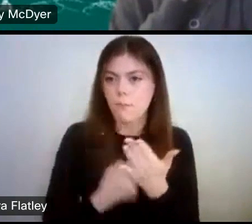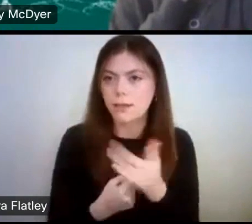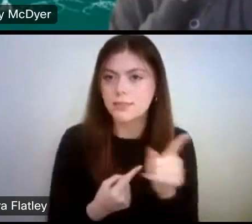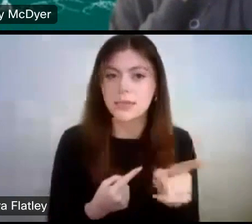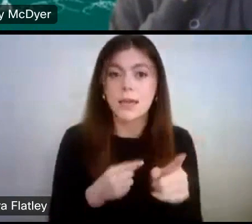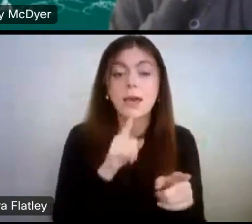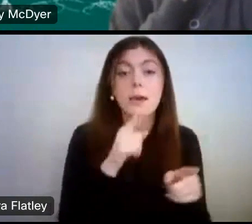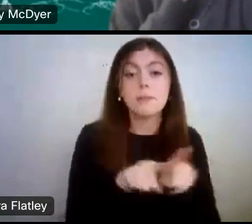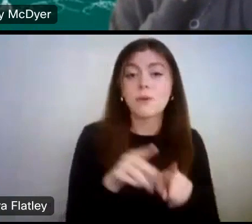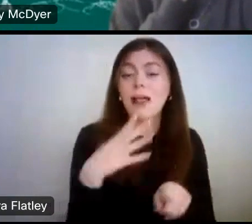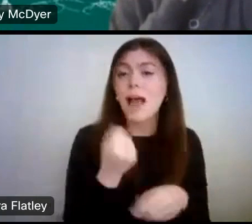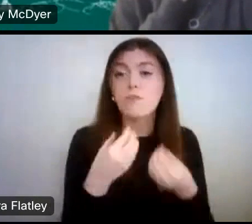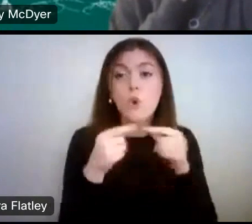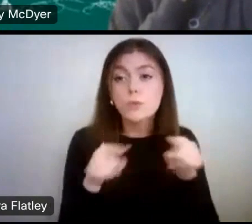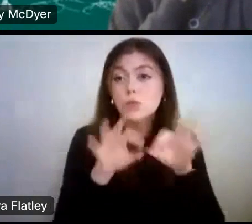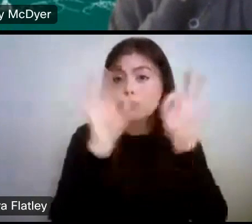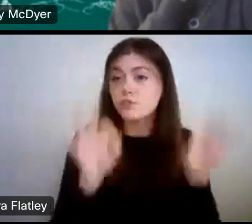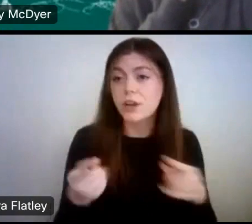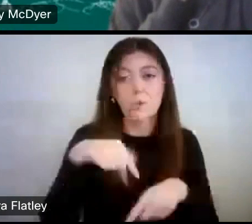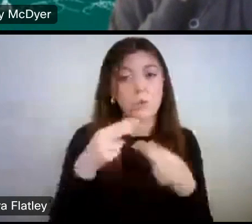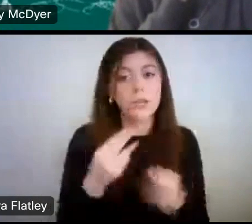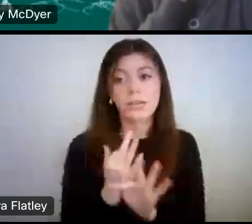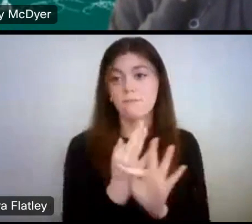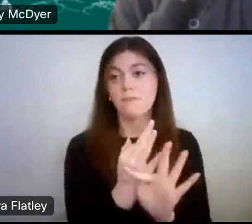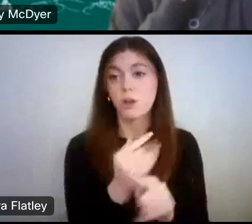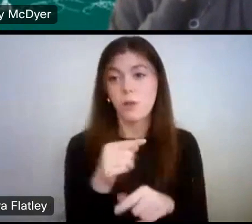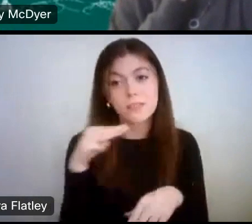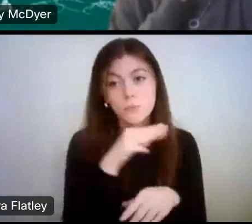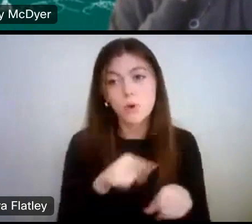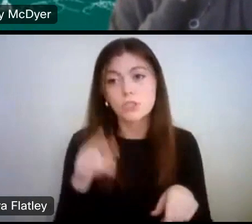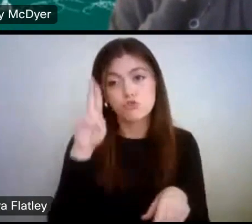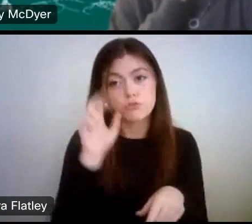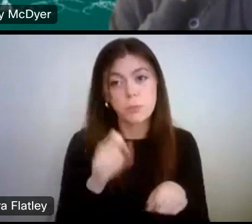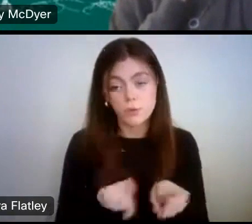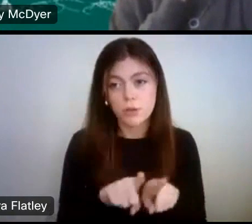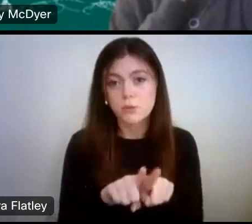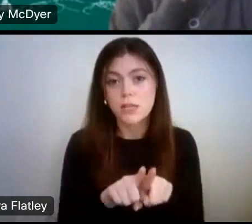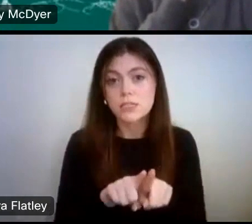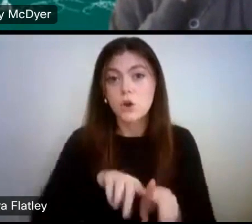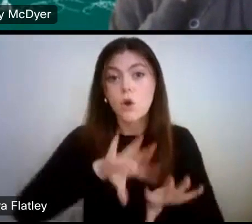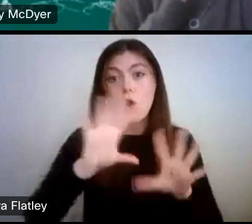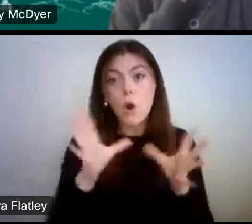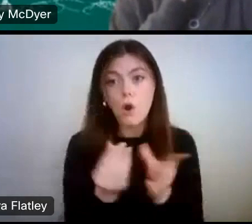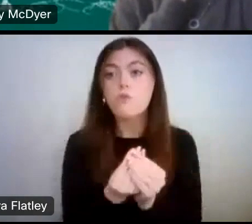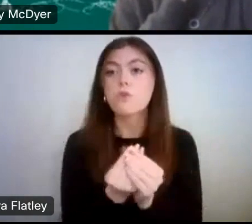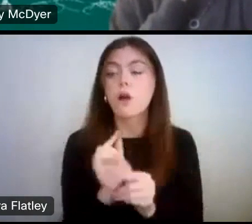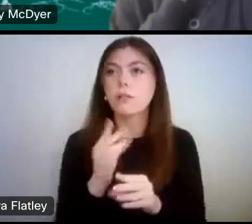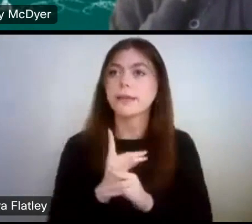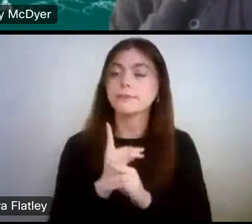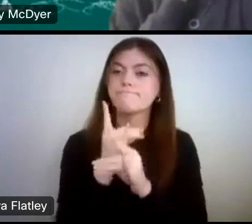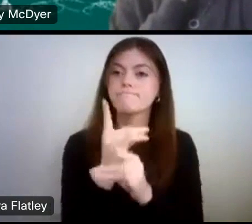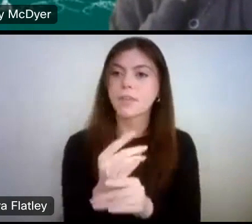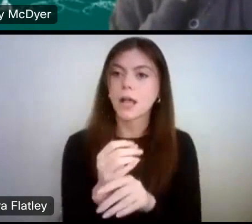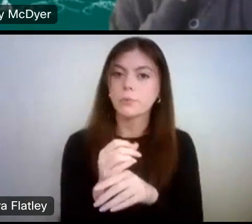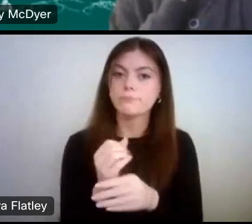disclosure framework that we all need to apply by, and that certainly has a broader scope as well. So I think collectively they all will help support the kind of